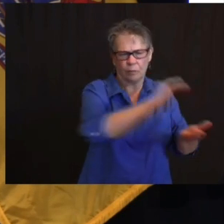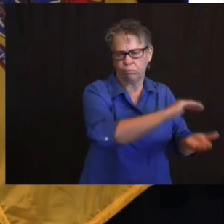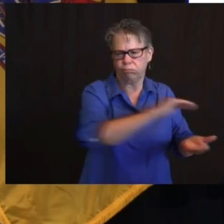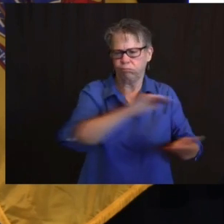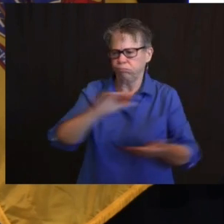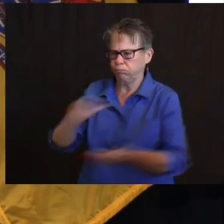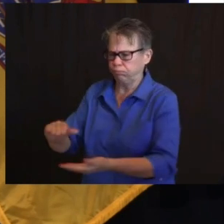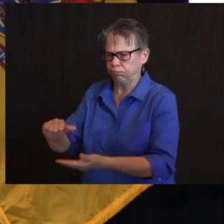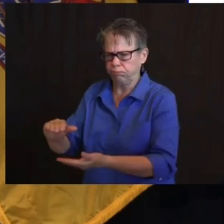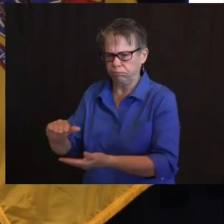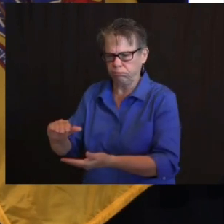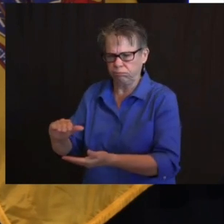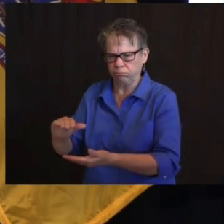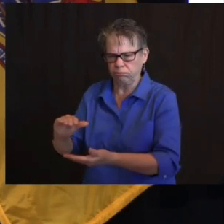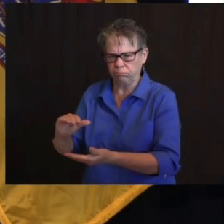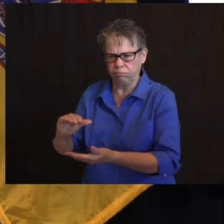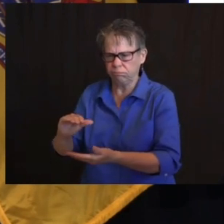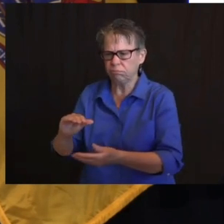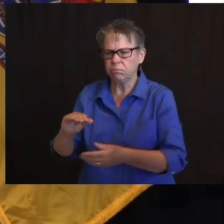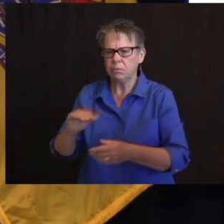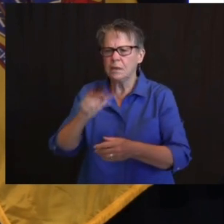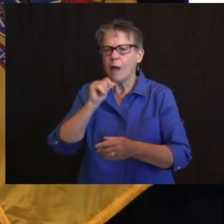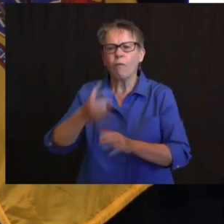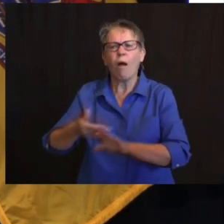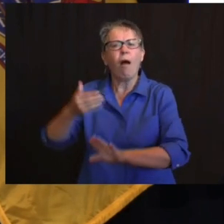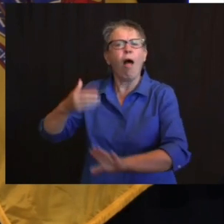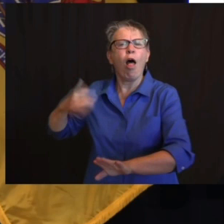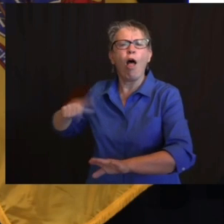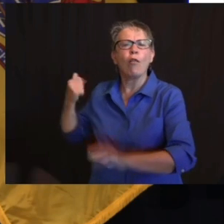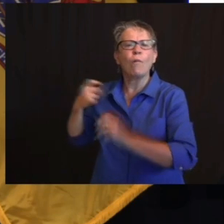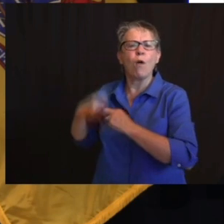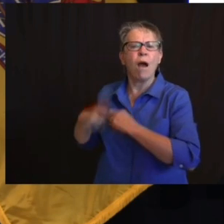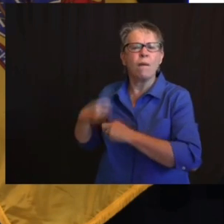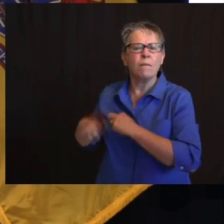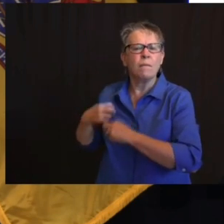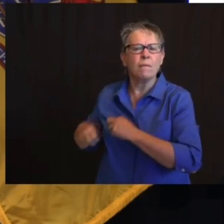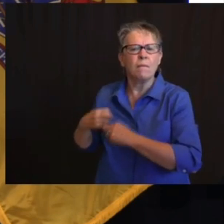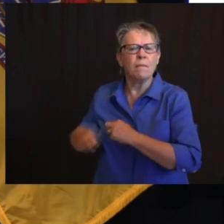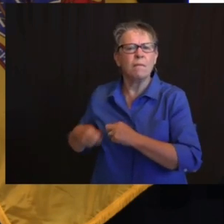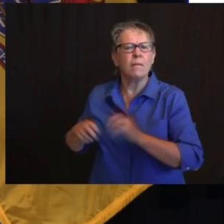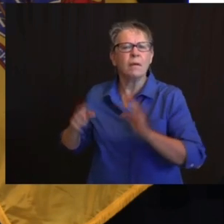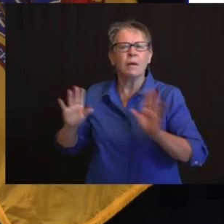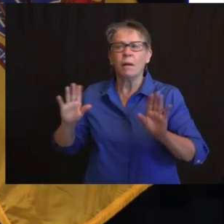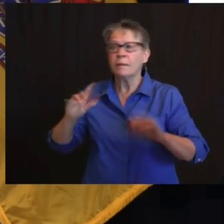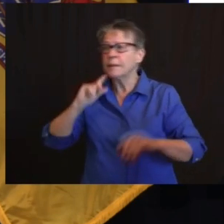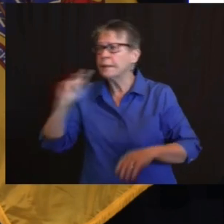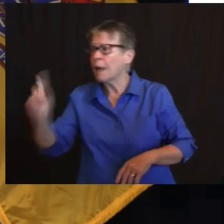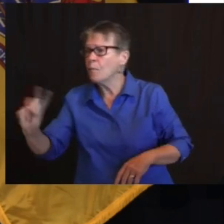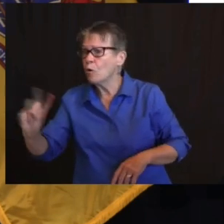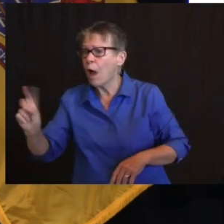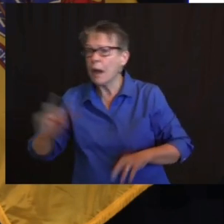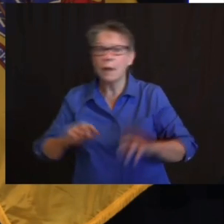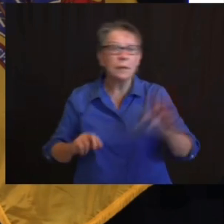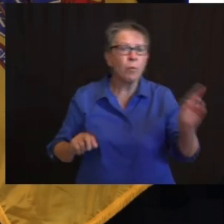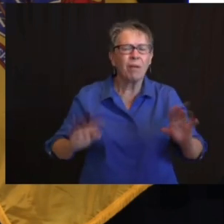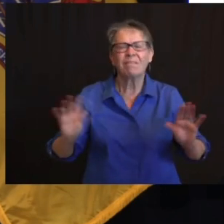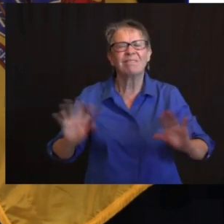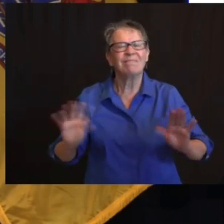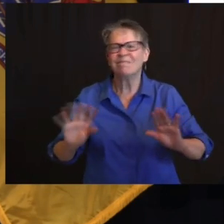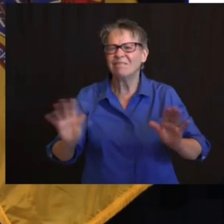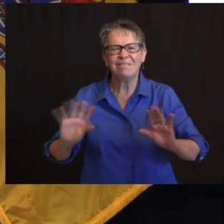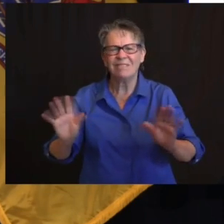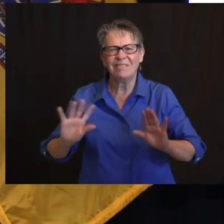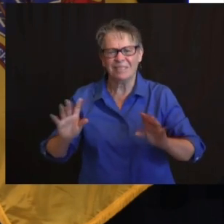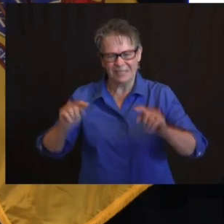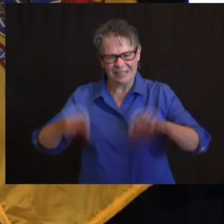states, not just New Jersey, but every American state, particularly those states that have been hammered by this awful virus, and that includes